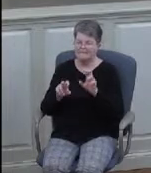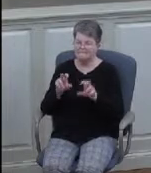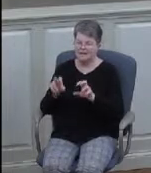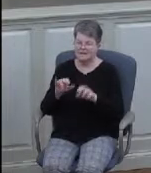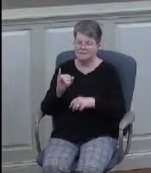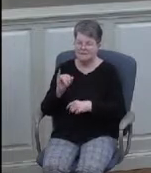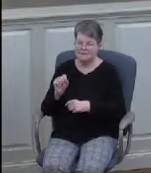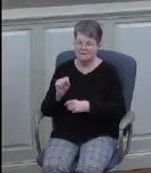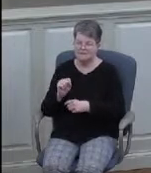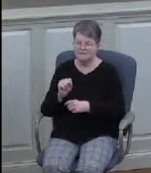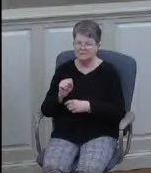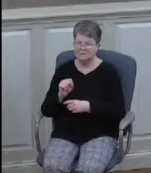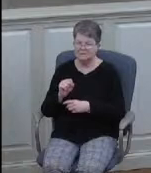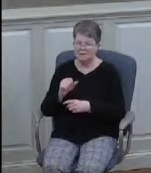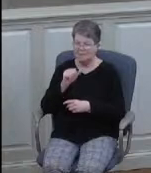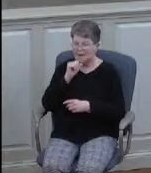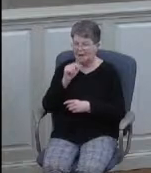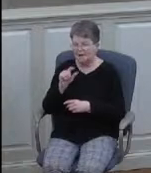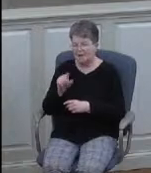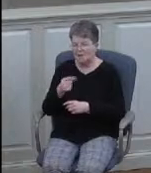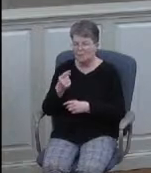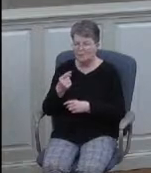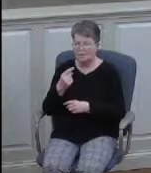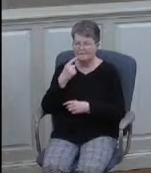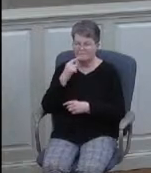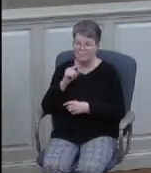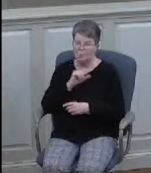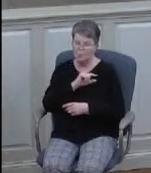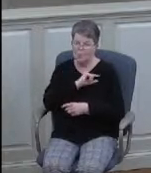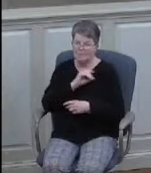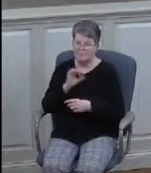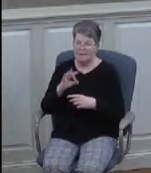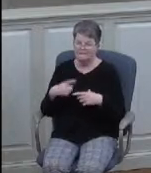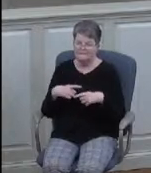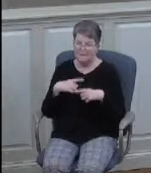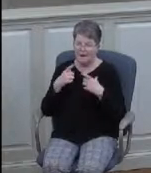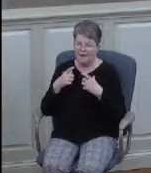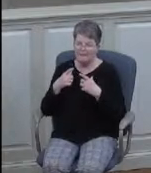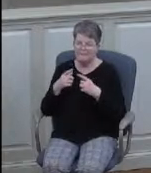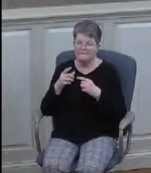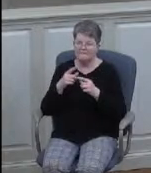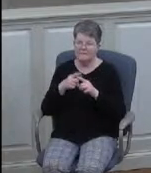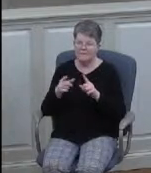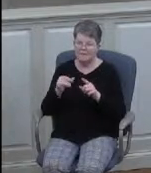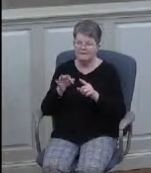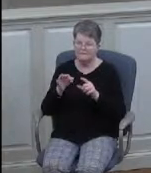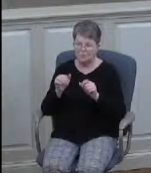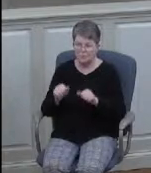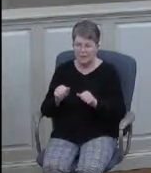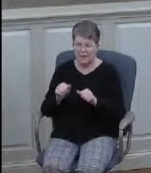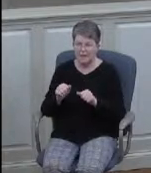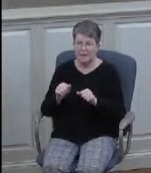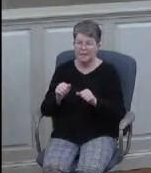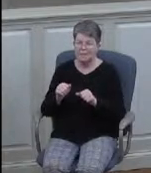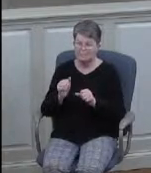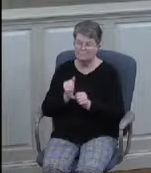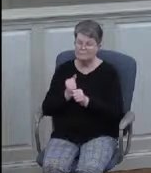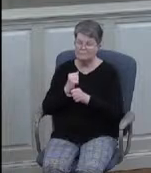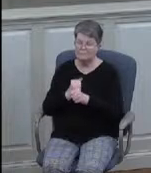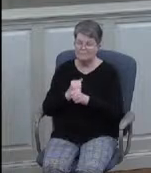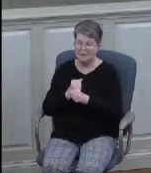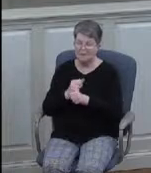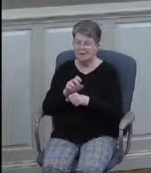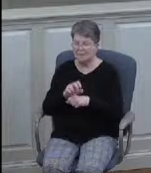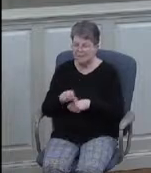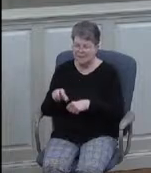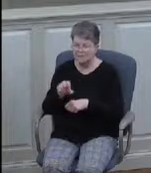is, you know, not only for quality of life, but if there are other, you know, if you can get, make some tourism